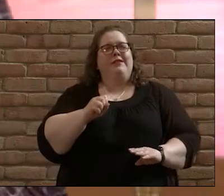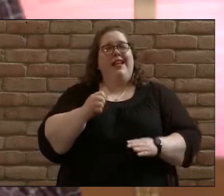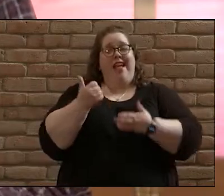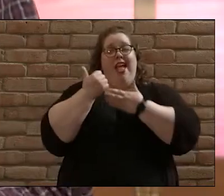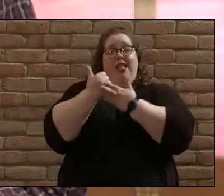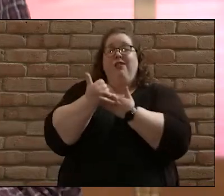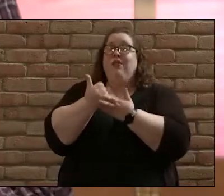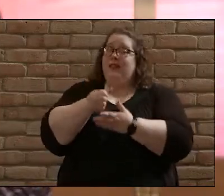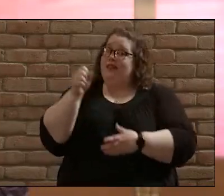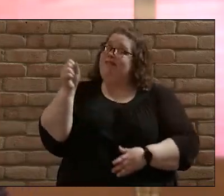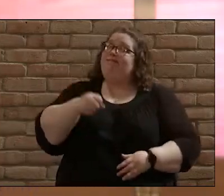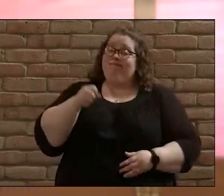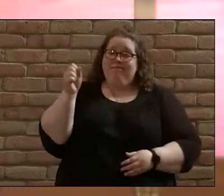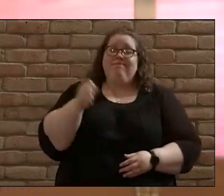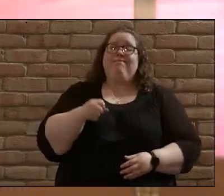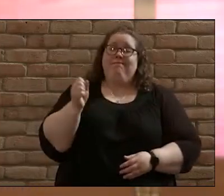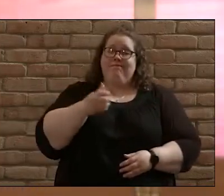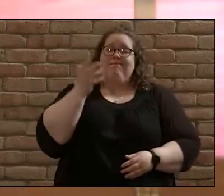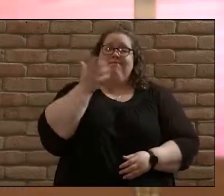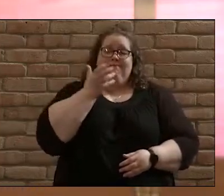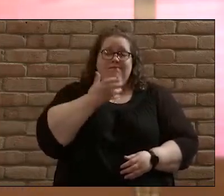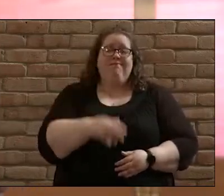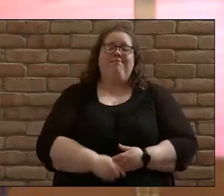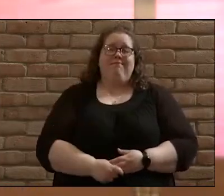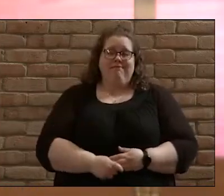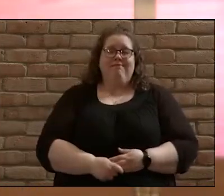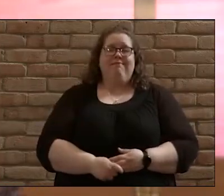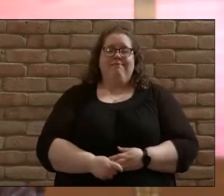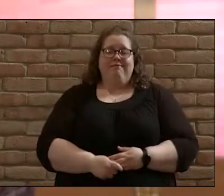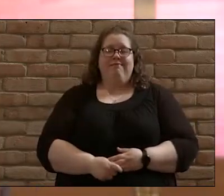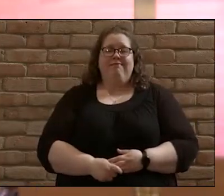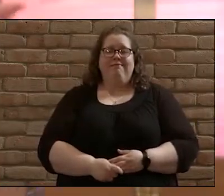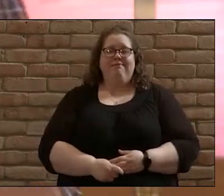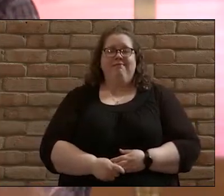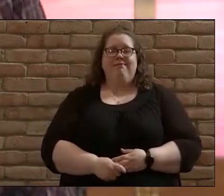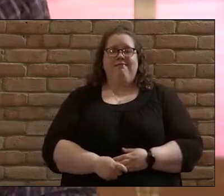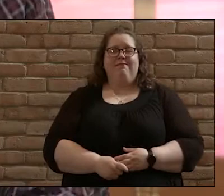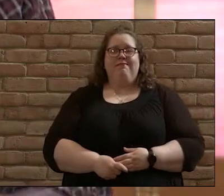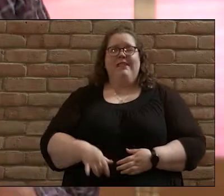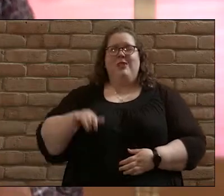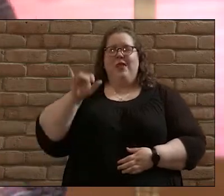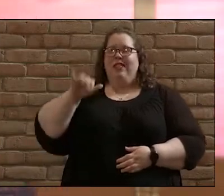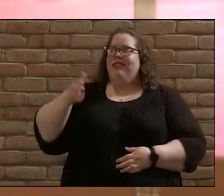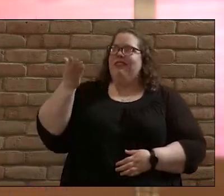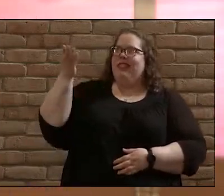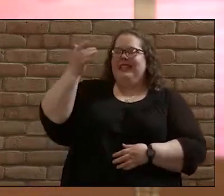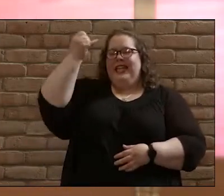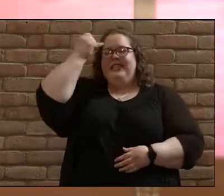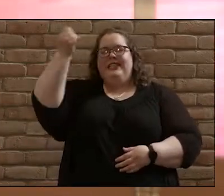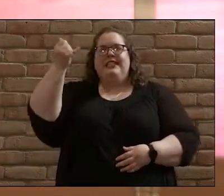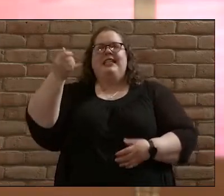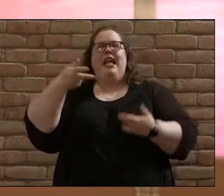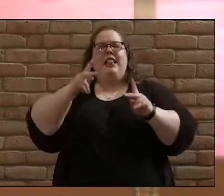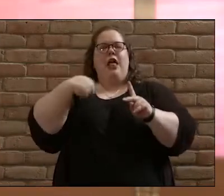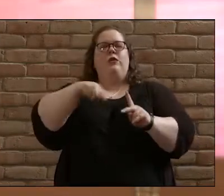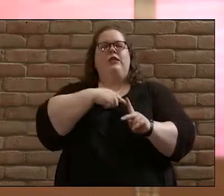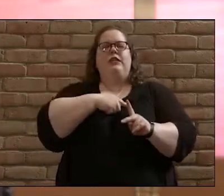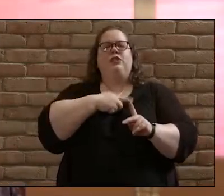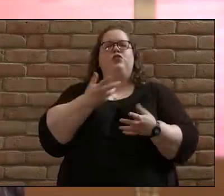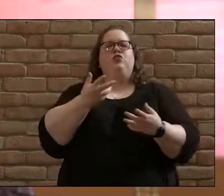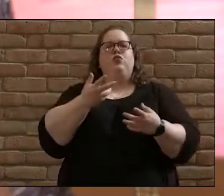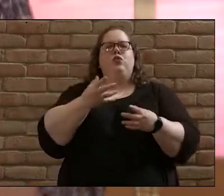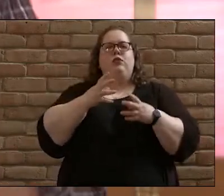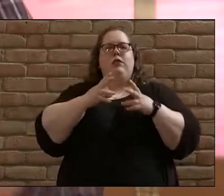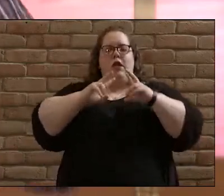helpful because it's the type of thing that allows us to look outside of ourselves, to